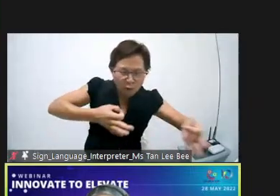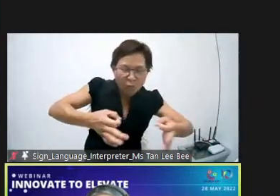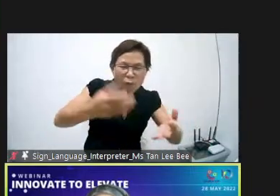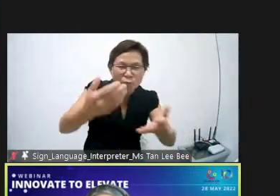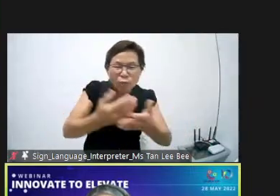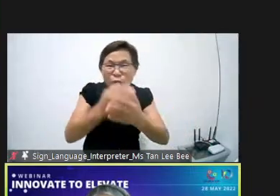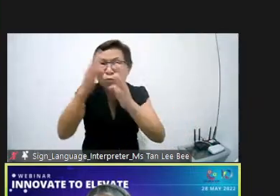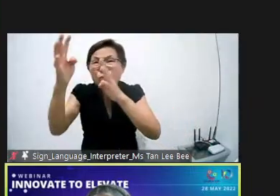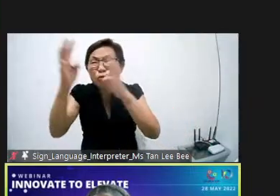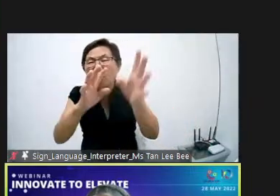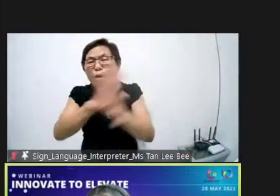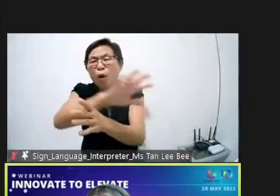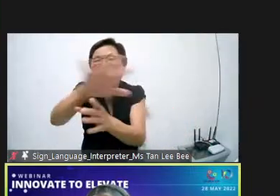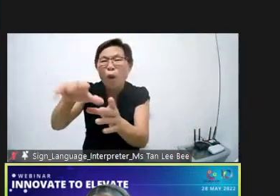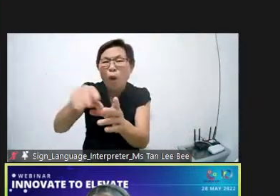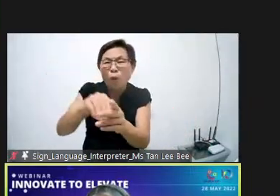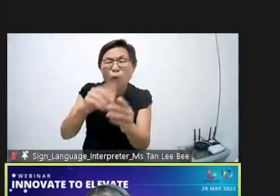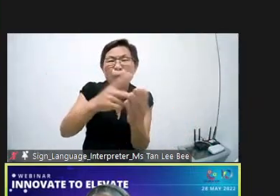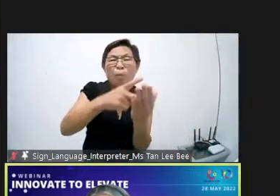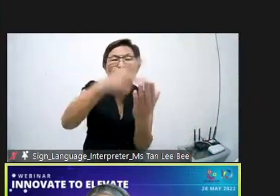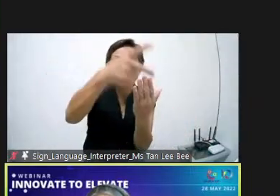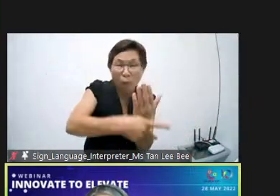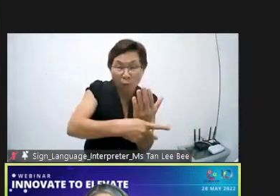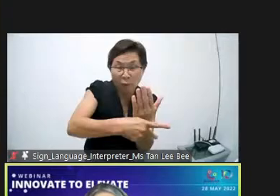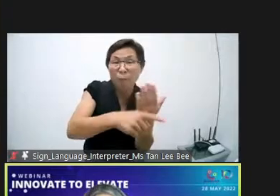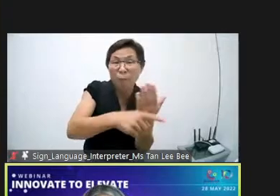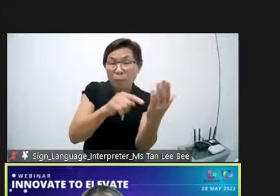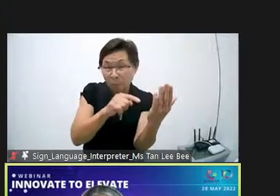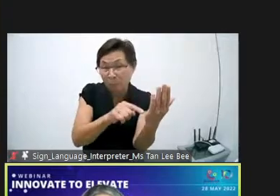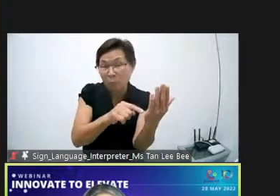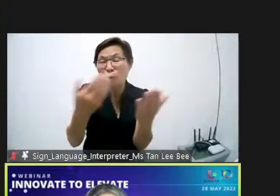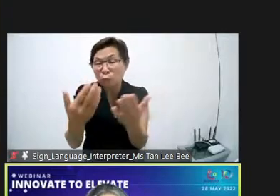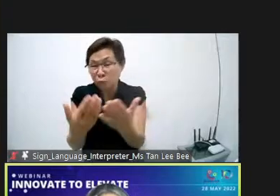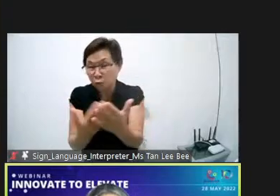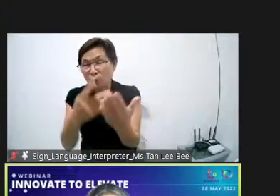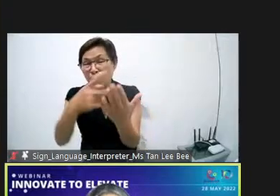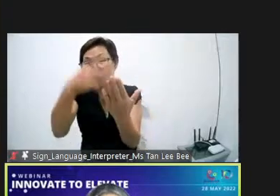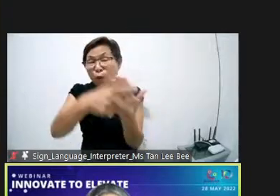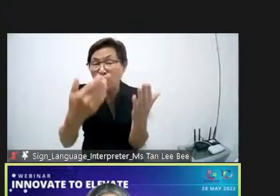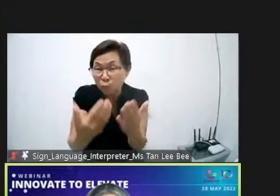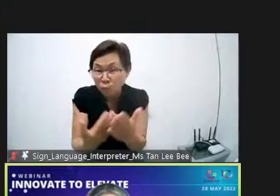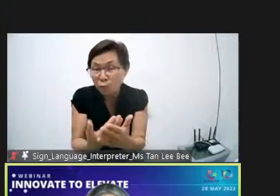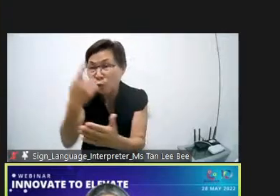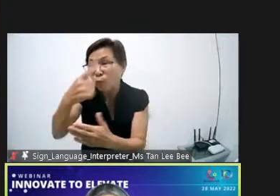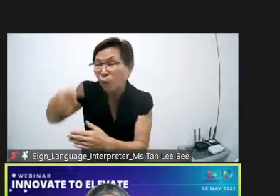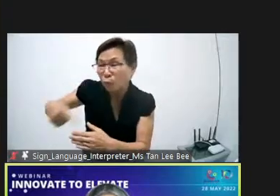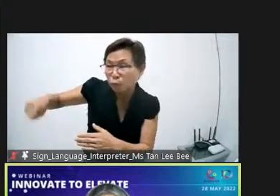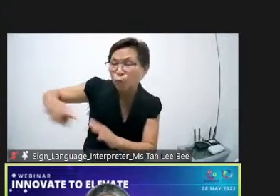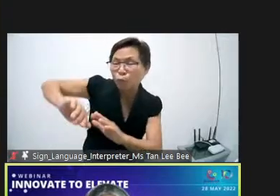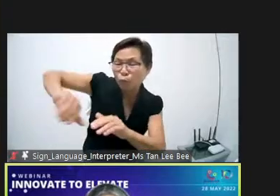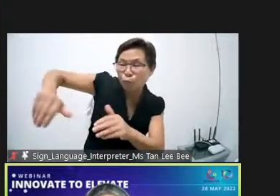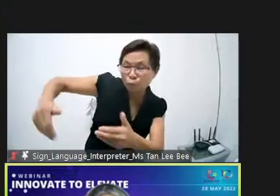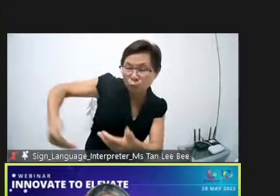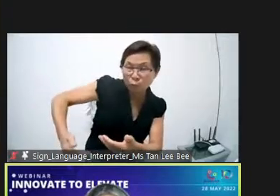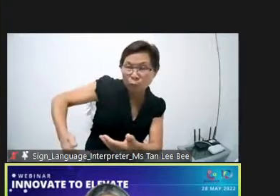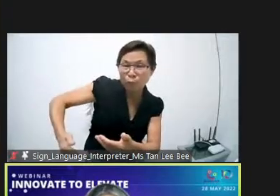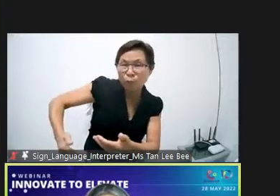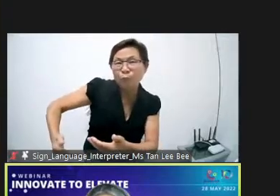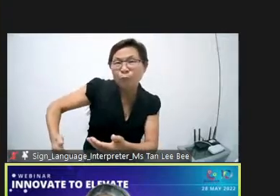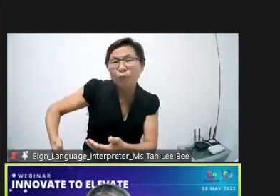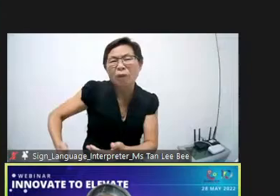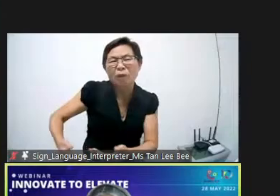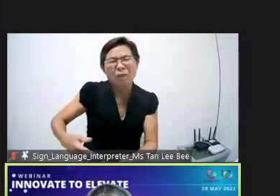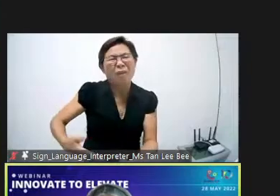to include initiatives that are perceived to be new by those who introduce and experience them, even if